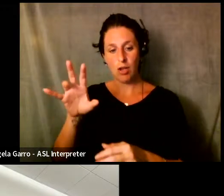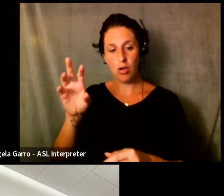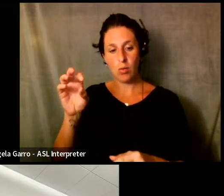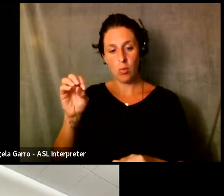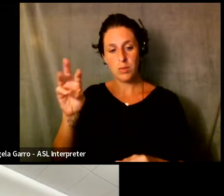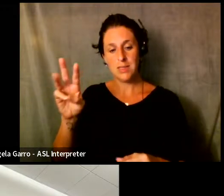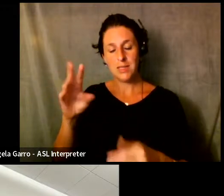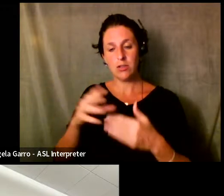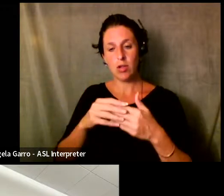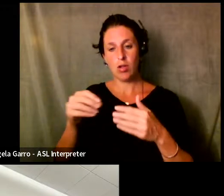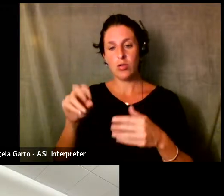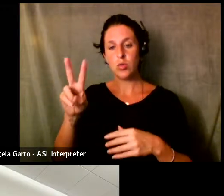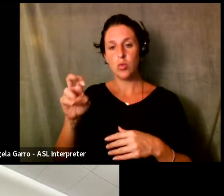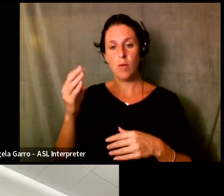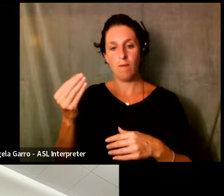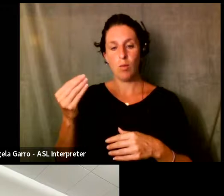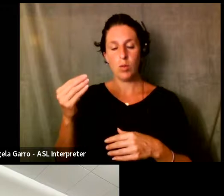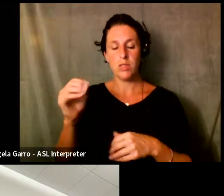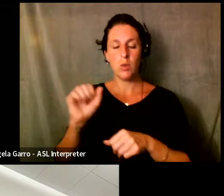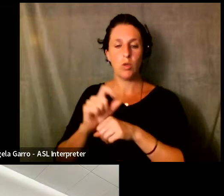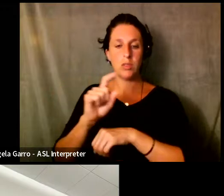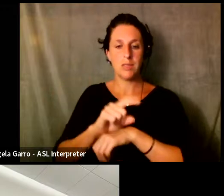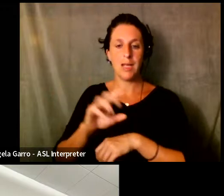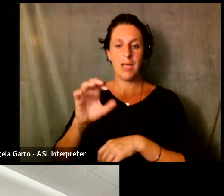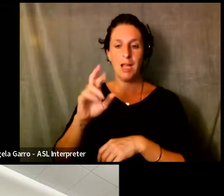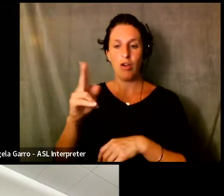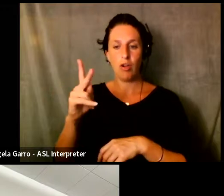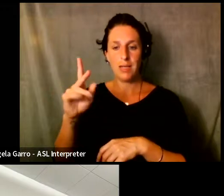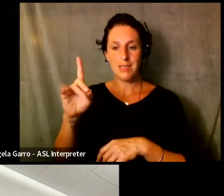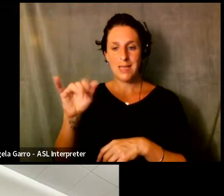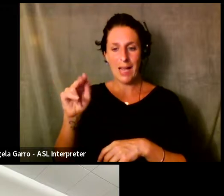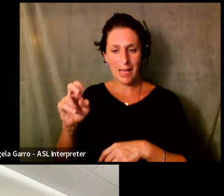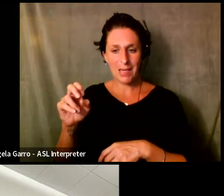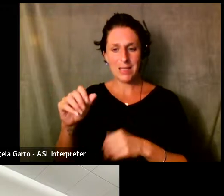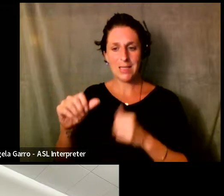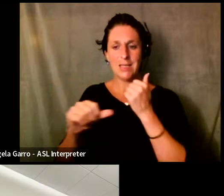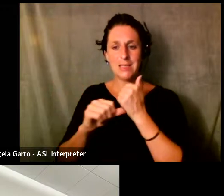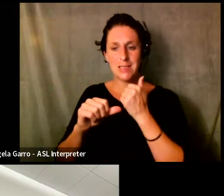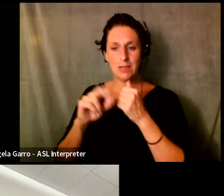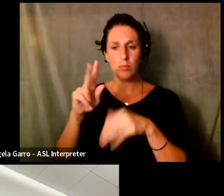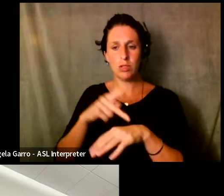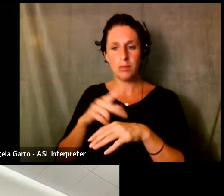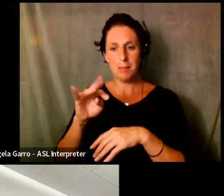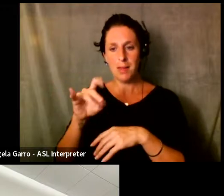$182,706 at 214 workdays. Eric Dane, assistant principal, Mills High School, salary